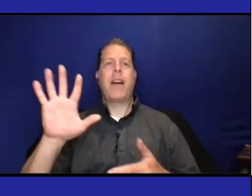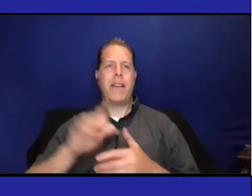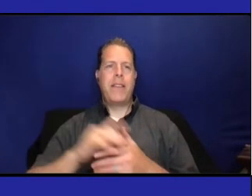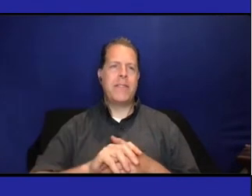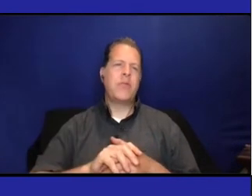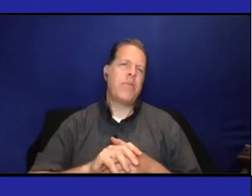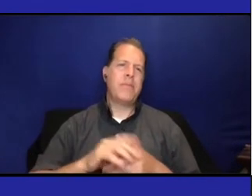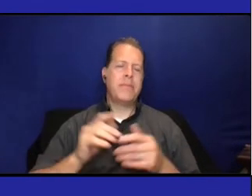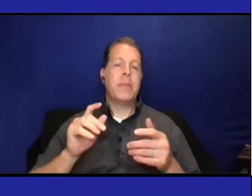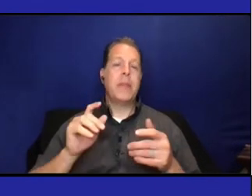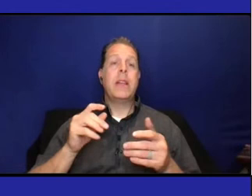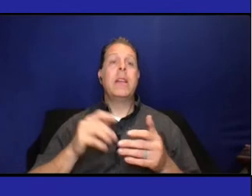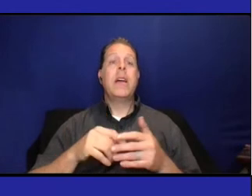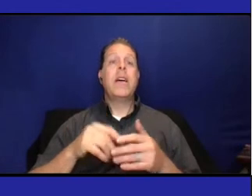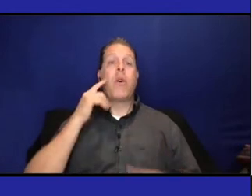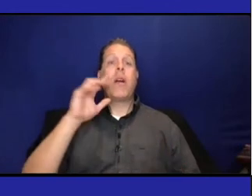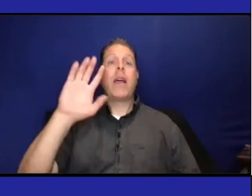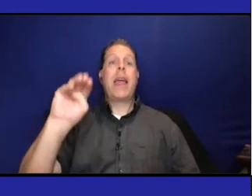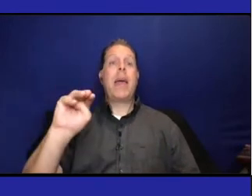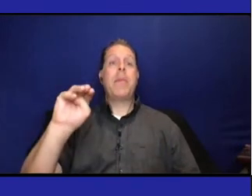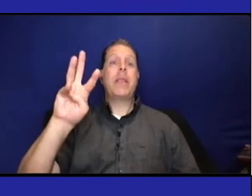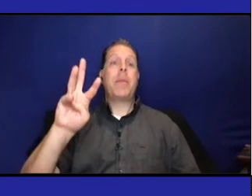for MWBE,